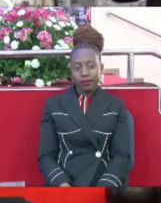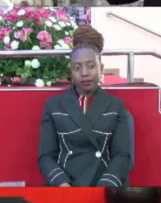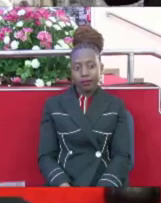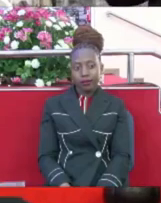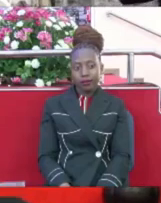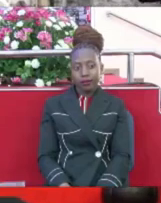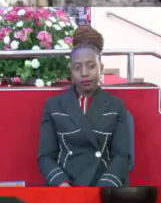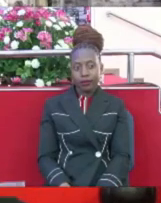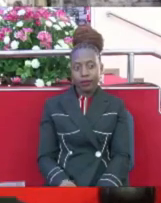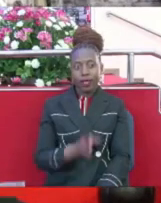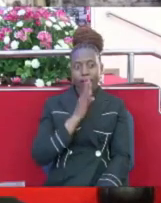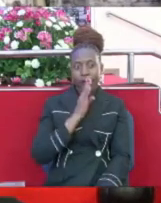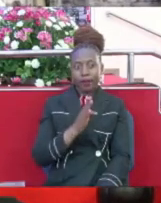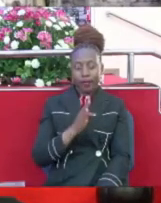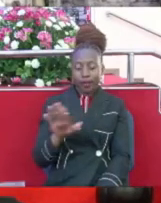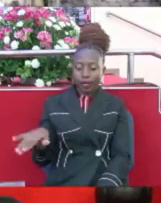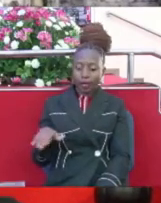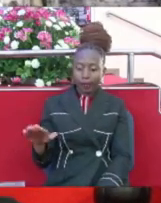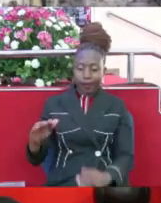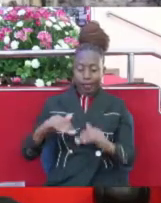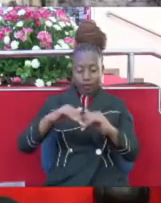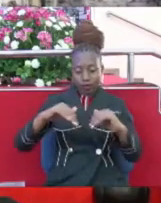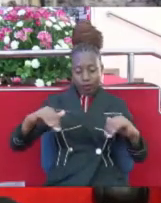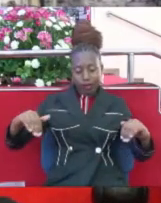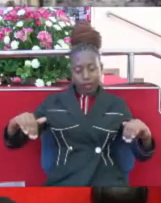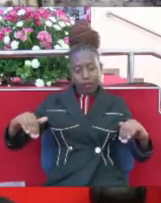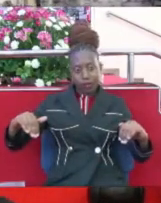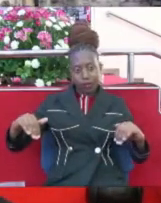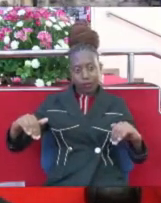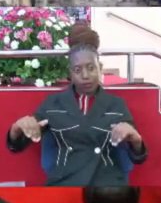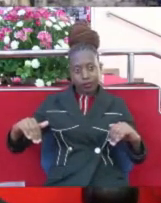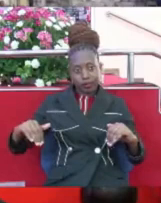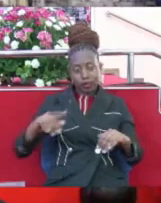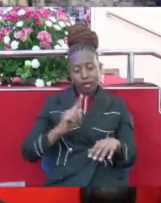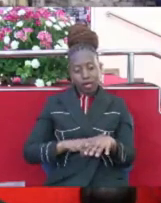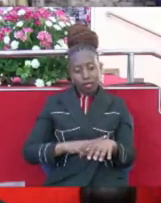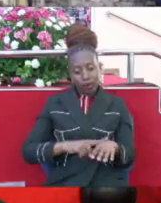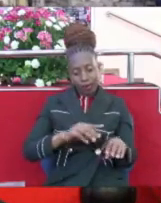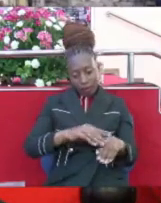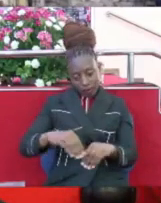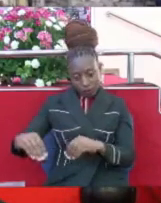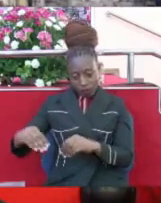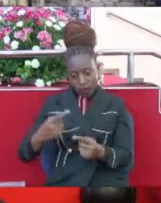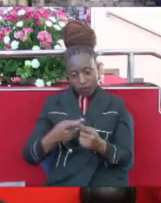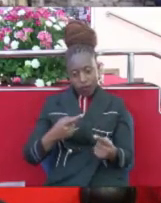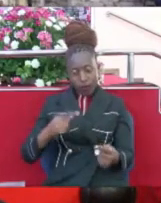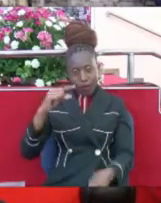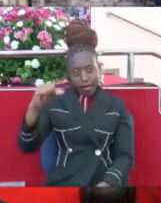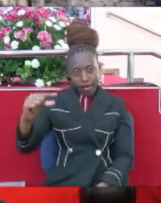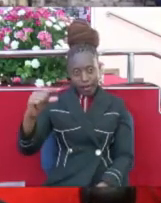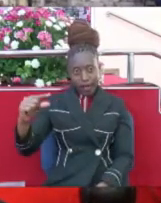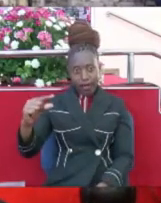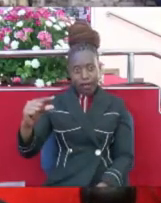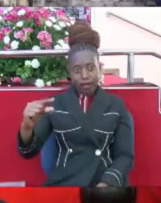at the place of separation. As they moved from Gilgal, they went